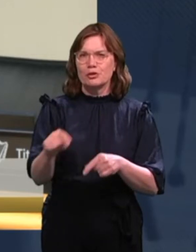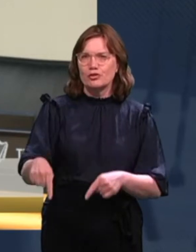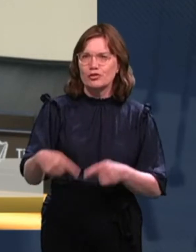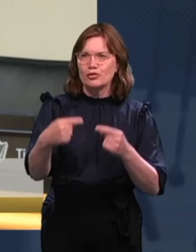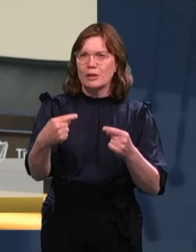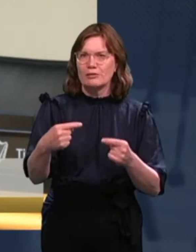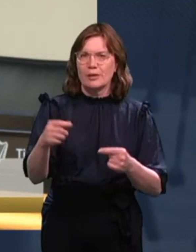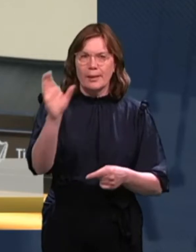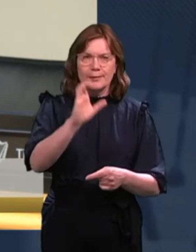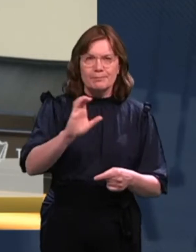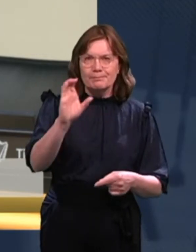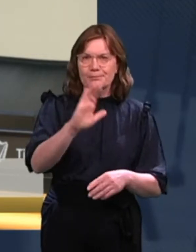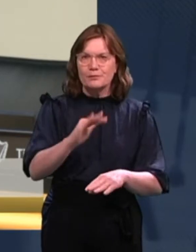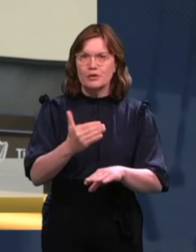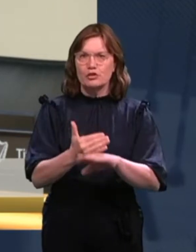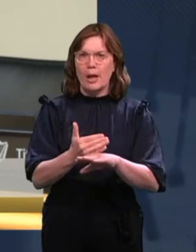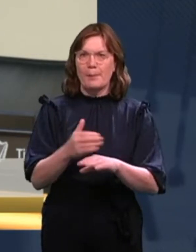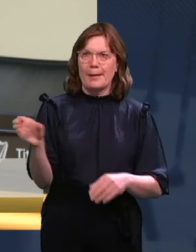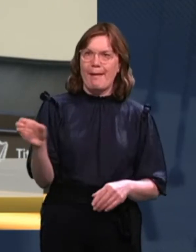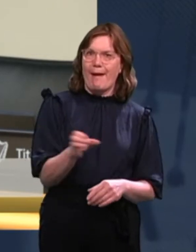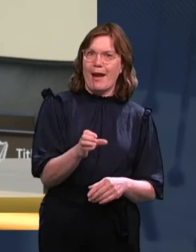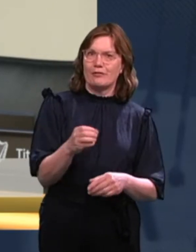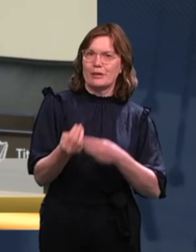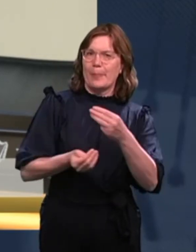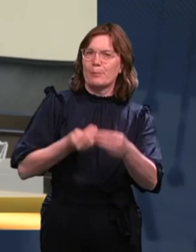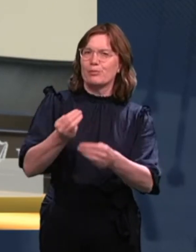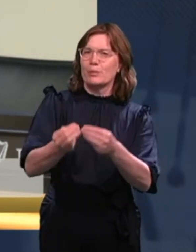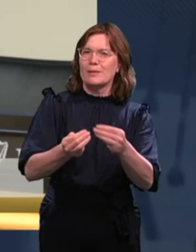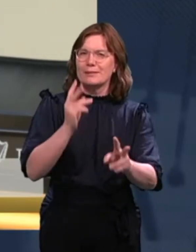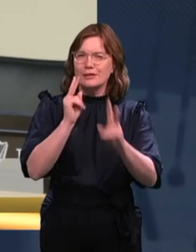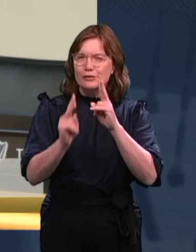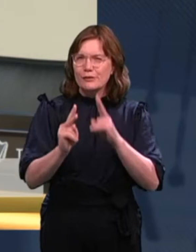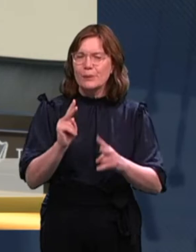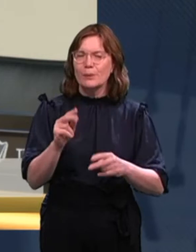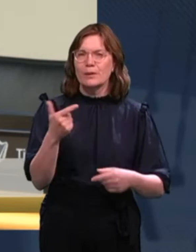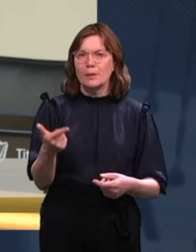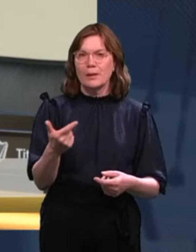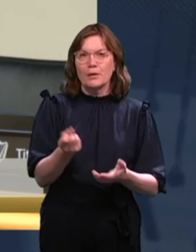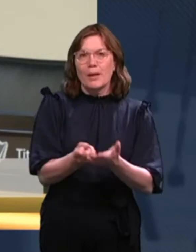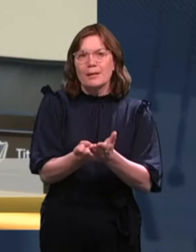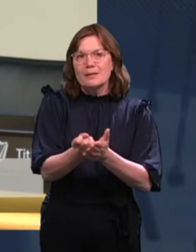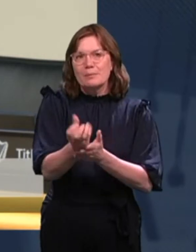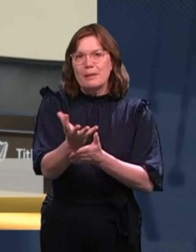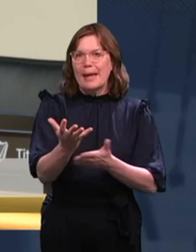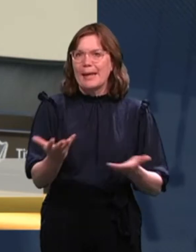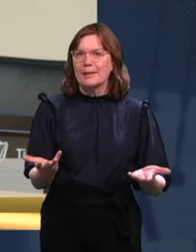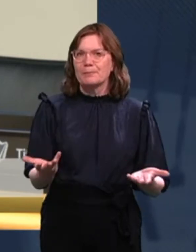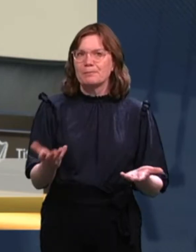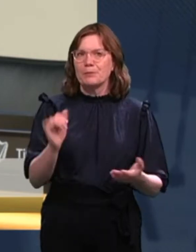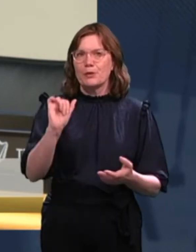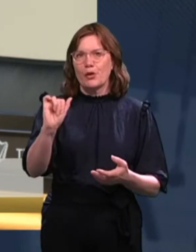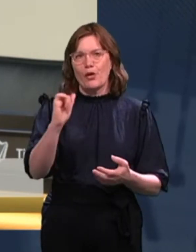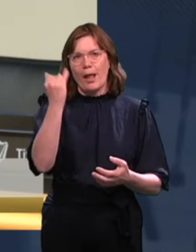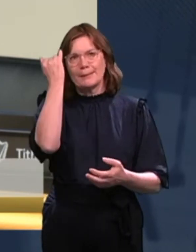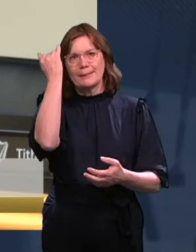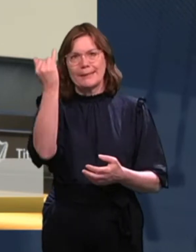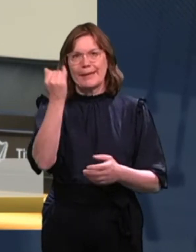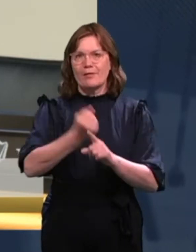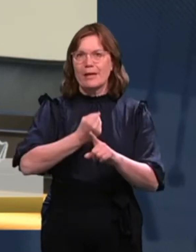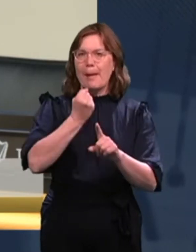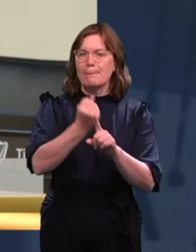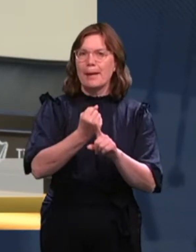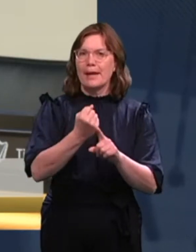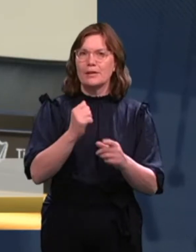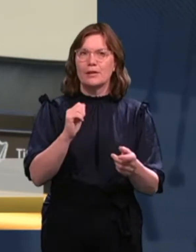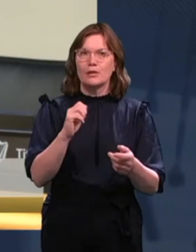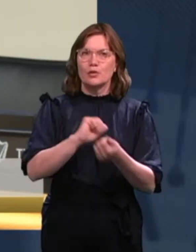work and the recruitment process. So could you discuss the idea of a campaign to change the way that employers think about